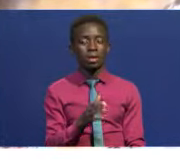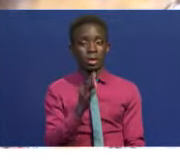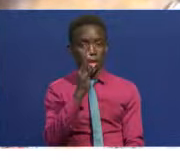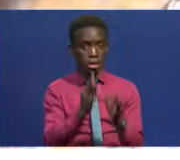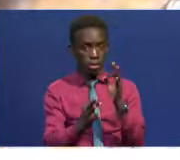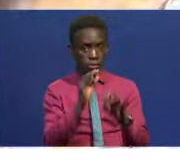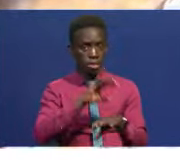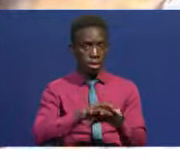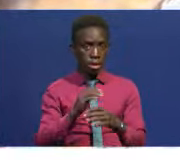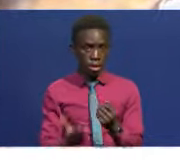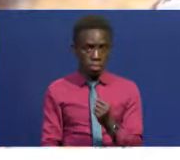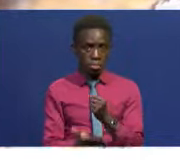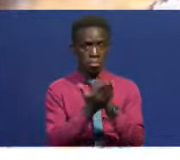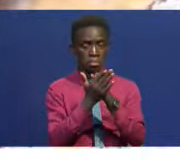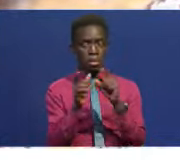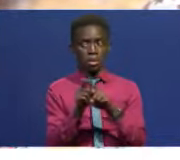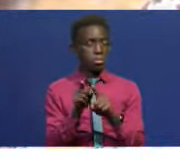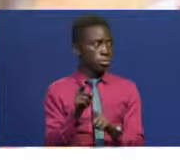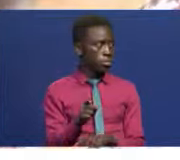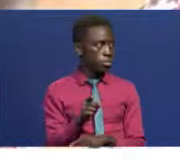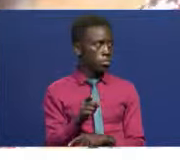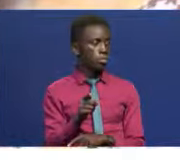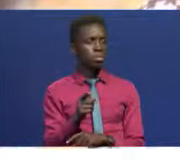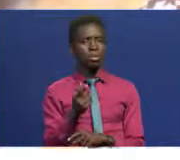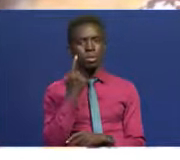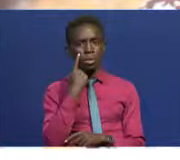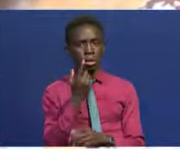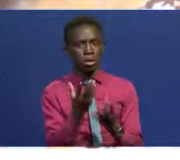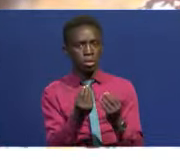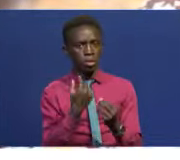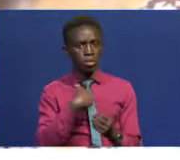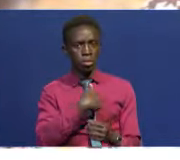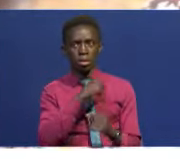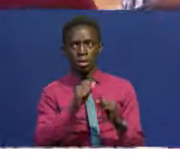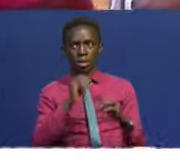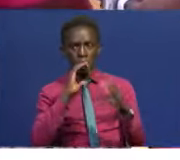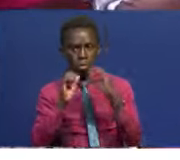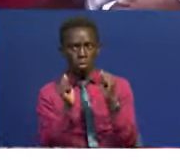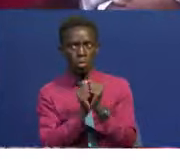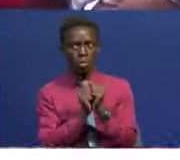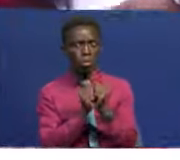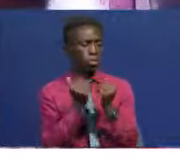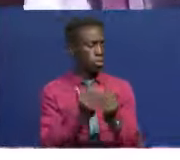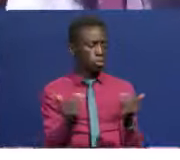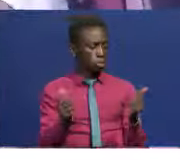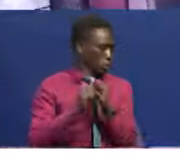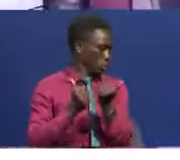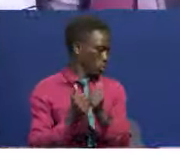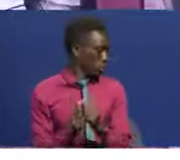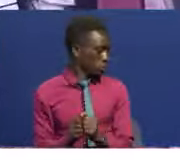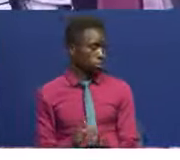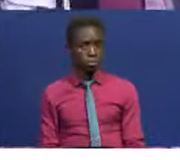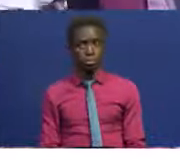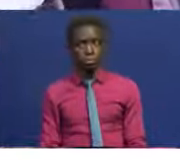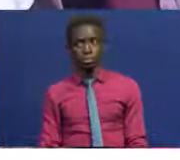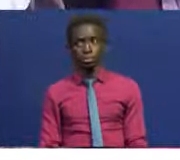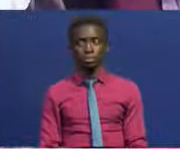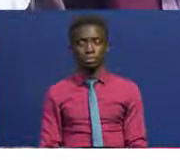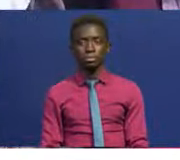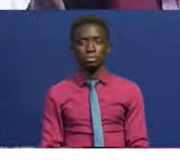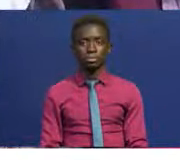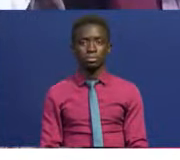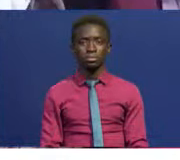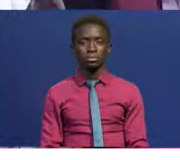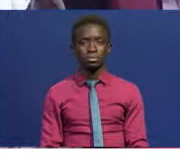usaidizi kama huu tukiwepo sisi walimu, tunaweza kucommunicate na watoto vizuri.